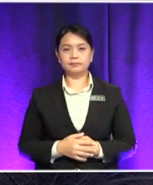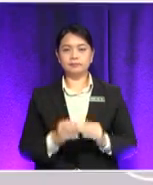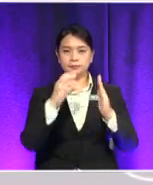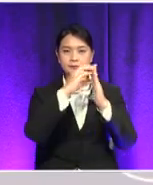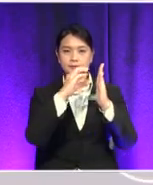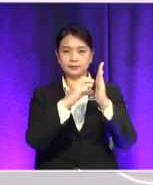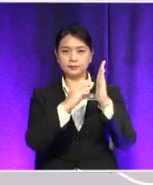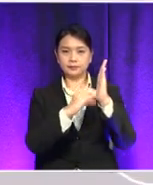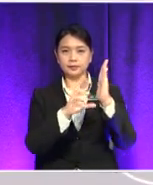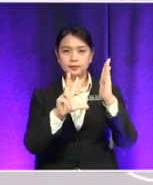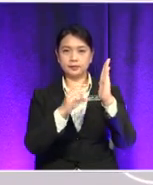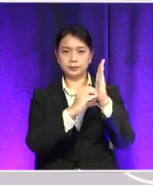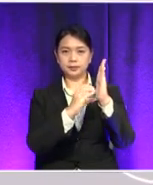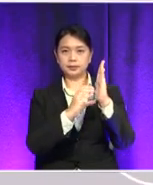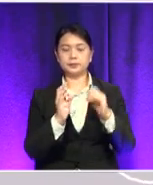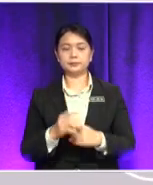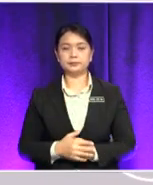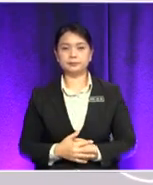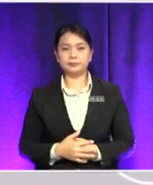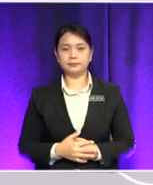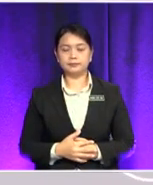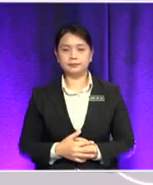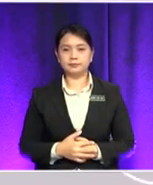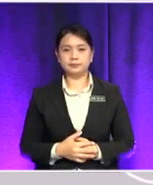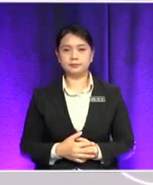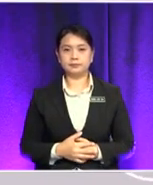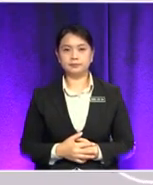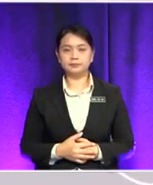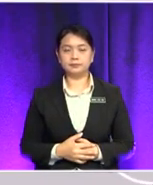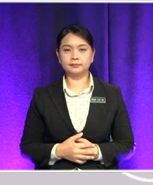one? Oh, okay, Atiya.